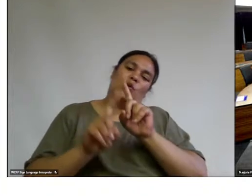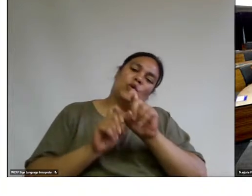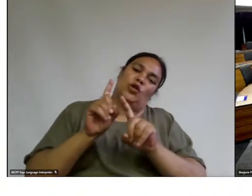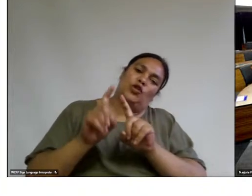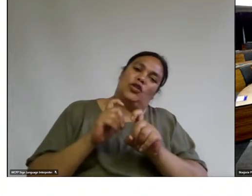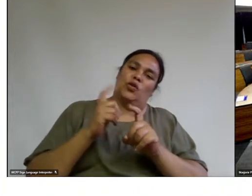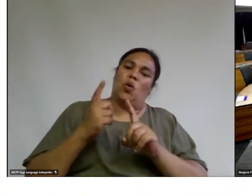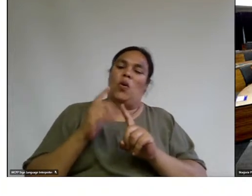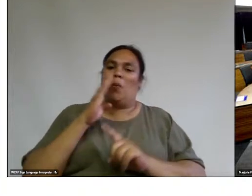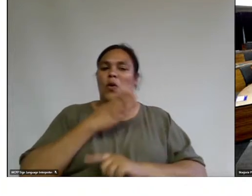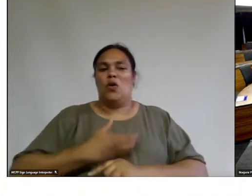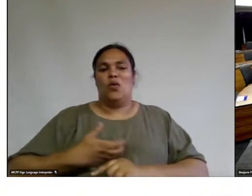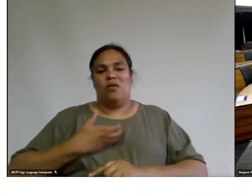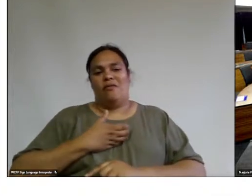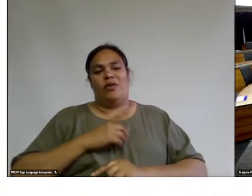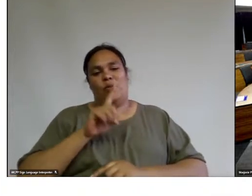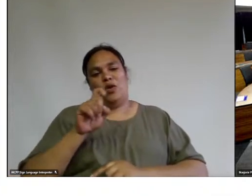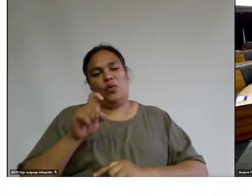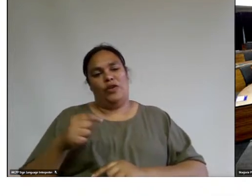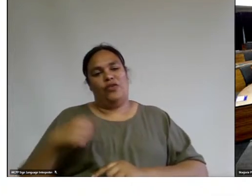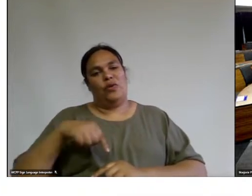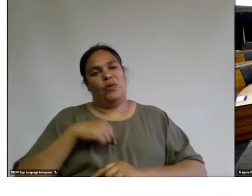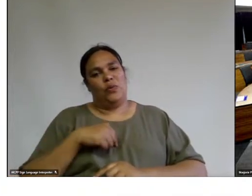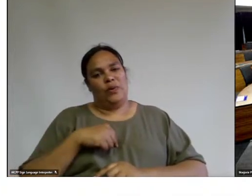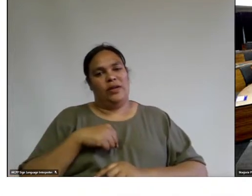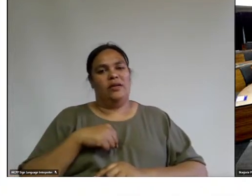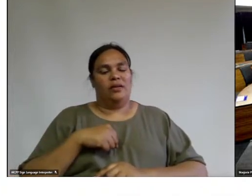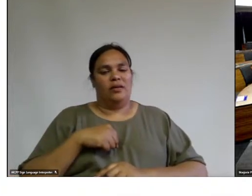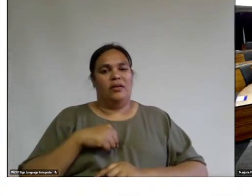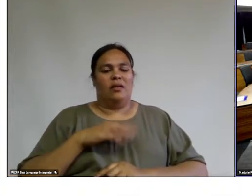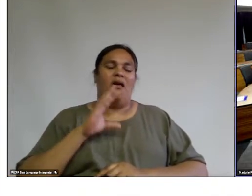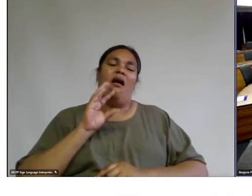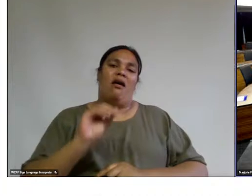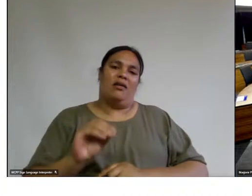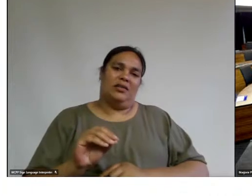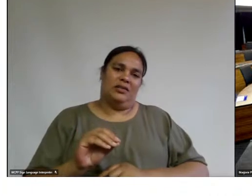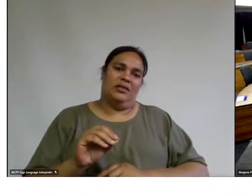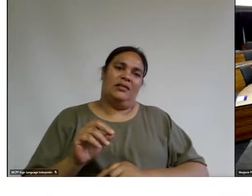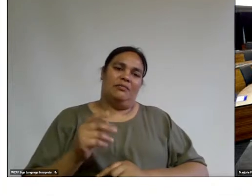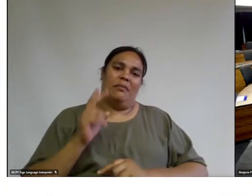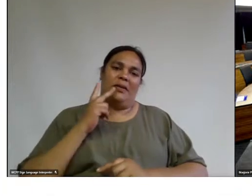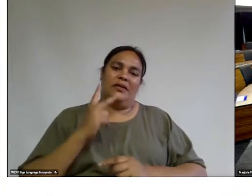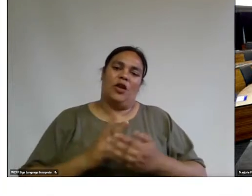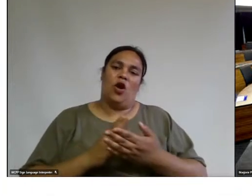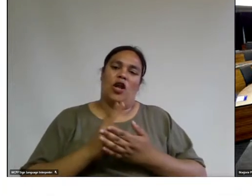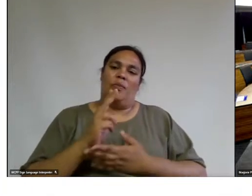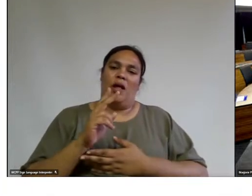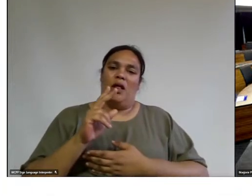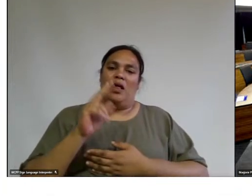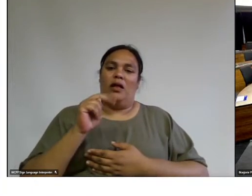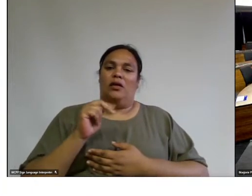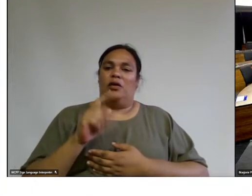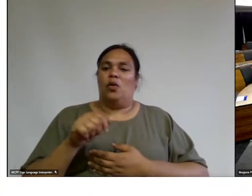or uncomfortable questions that we are actually asking. I see Honorable Nkondlo's hand is up.